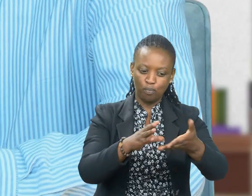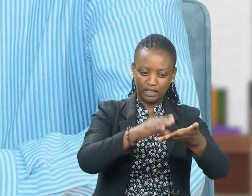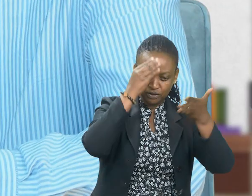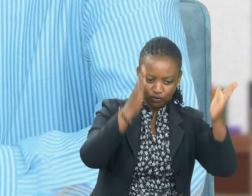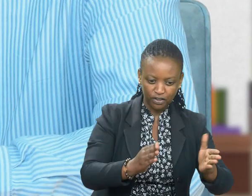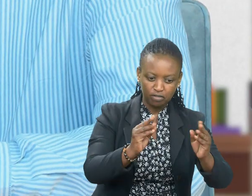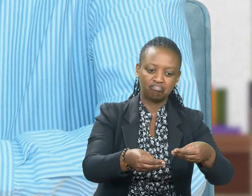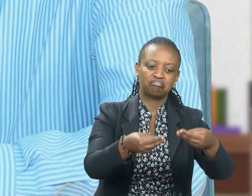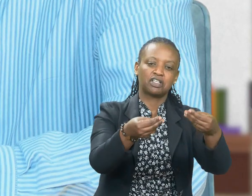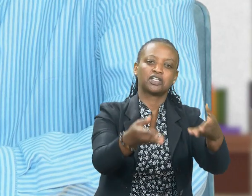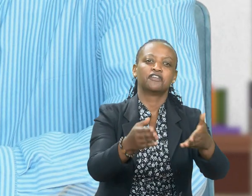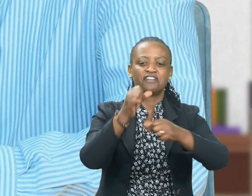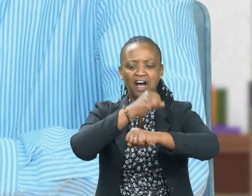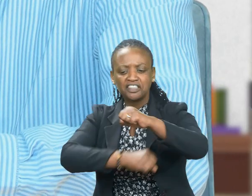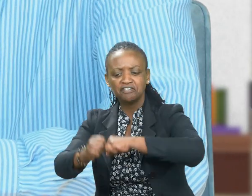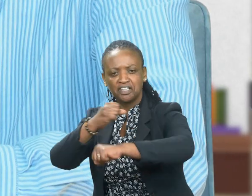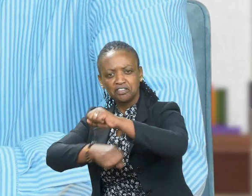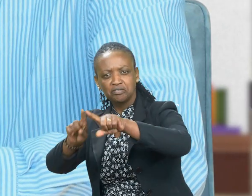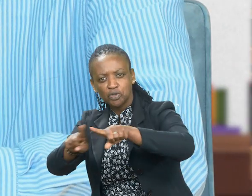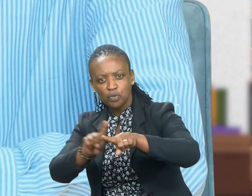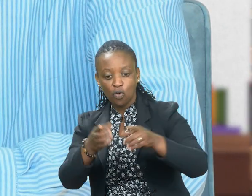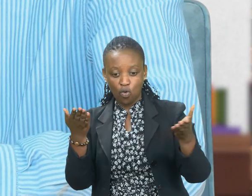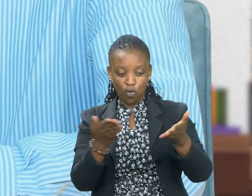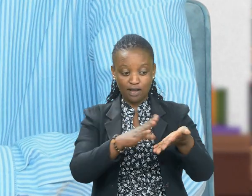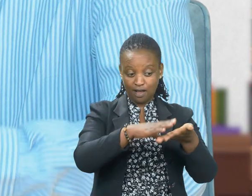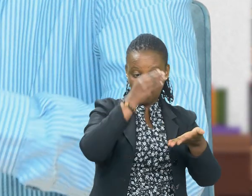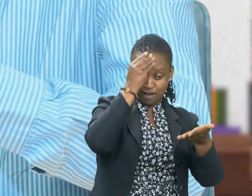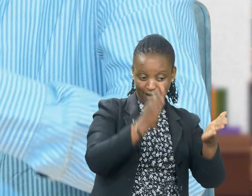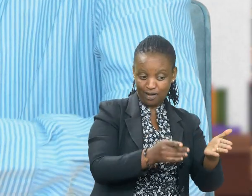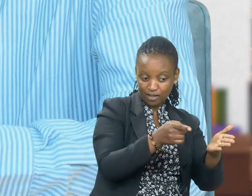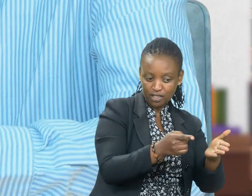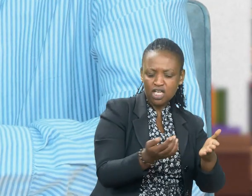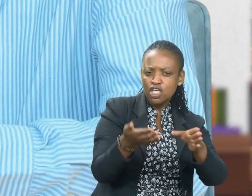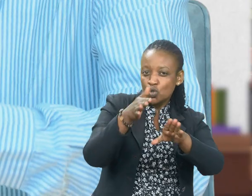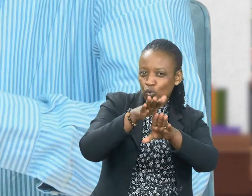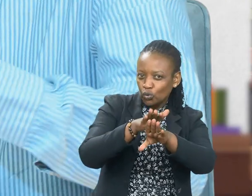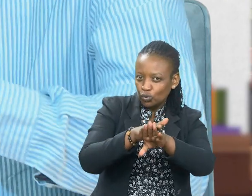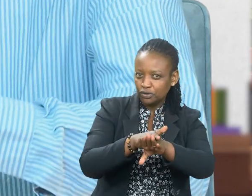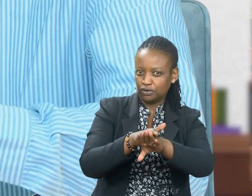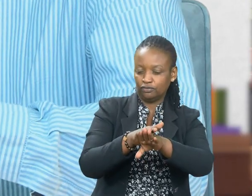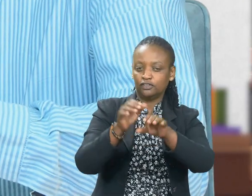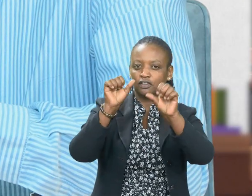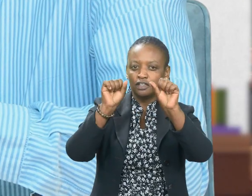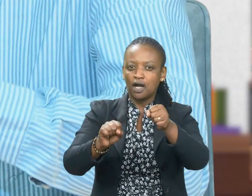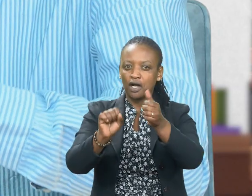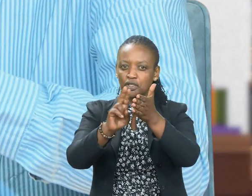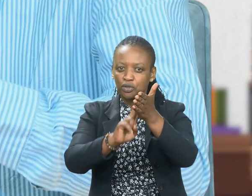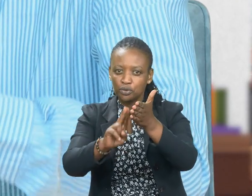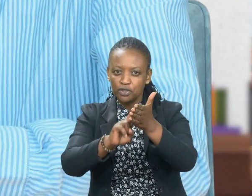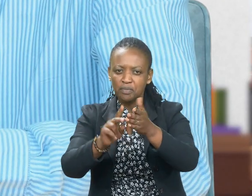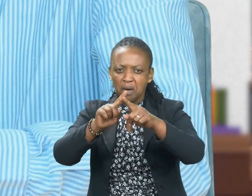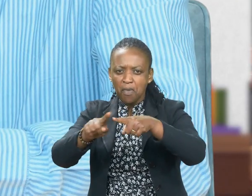groups and provides them with activities where these learners inclusively, they are going